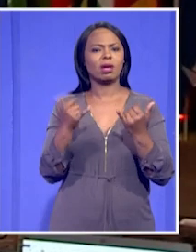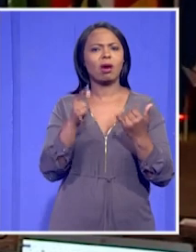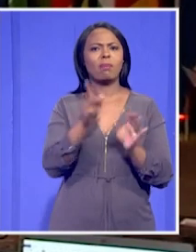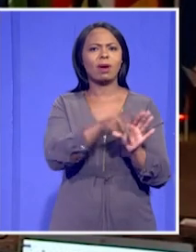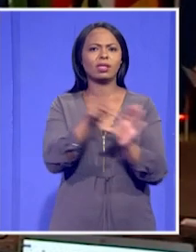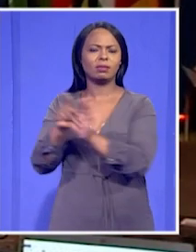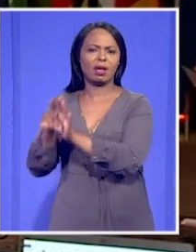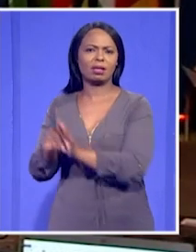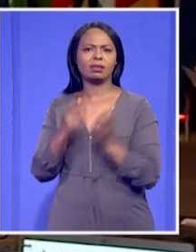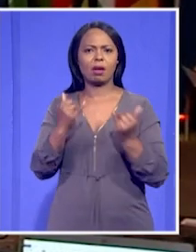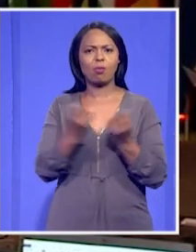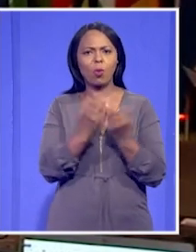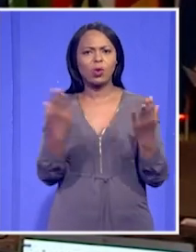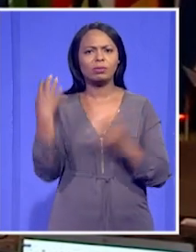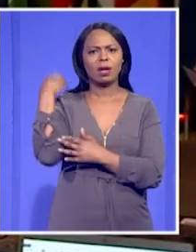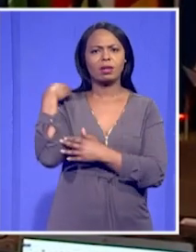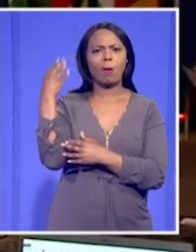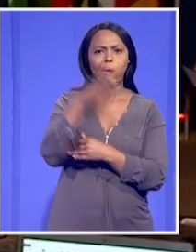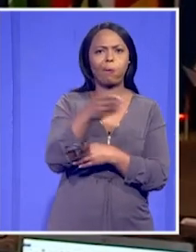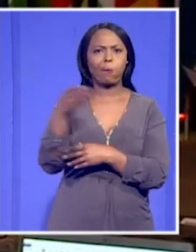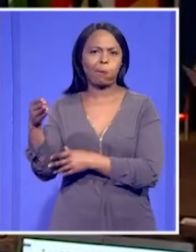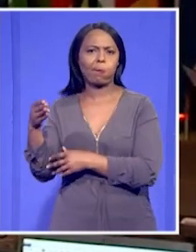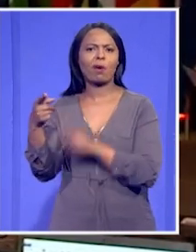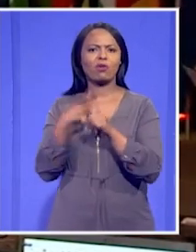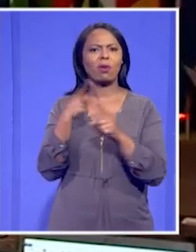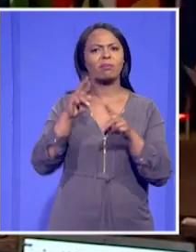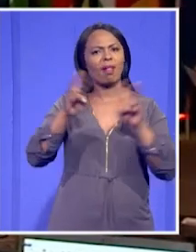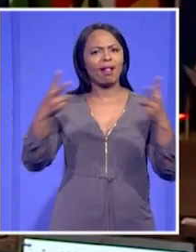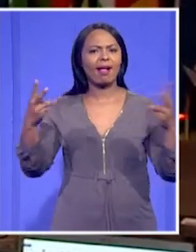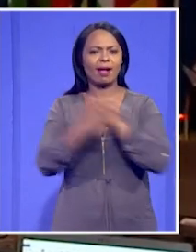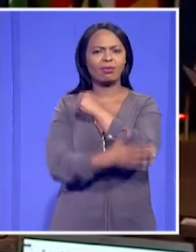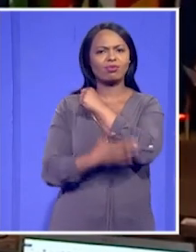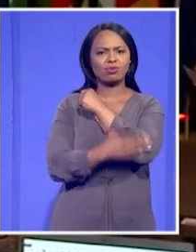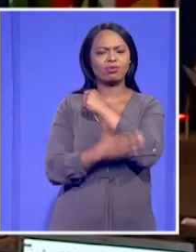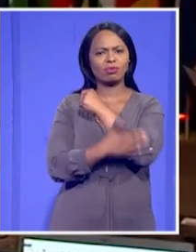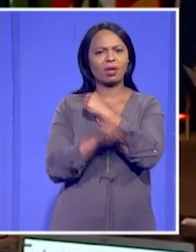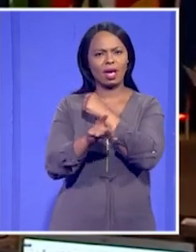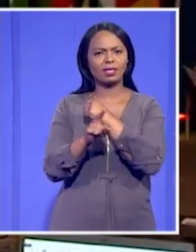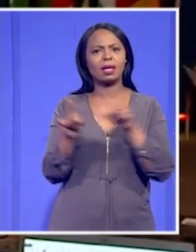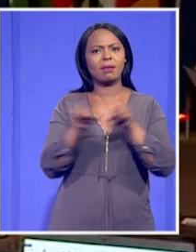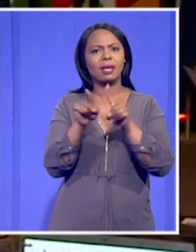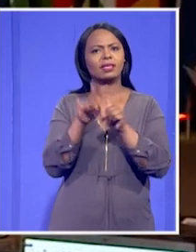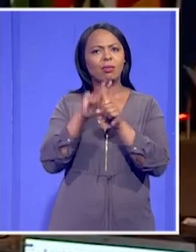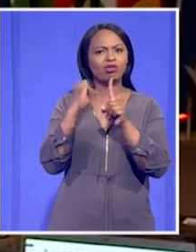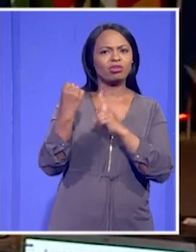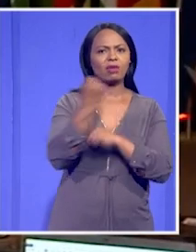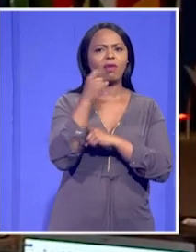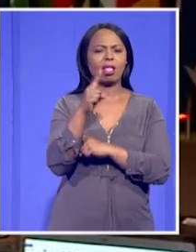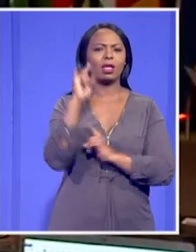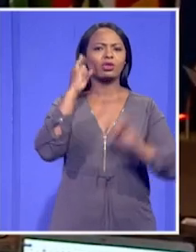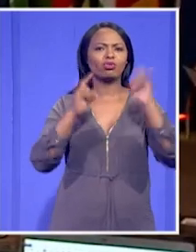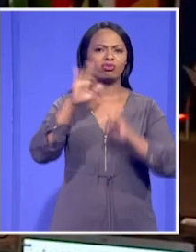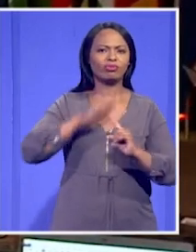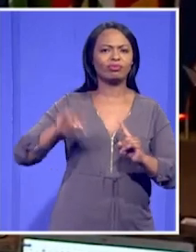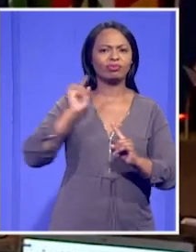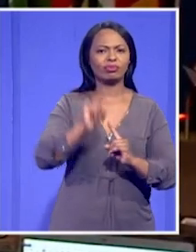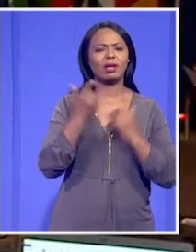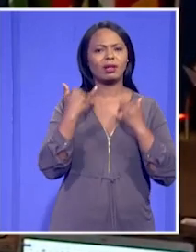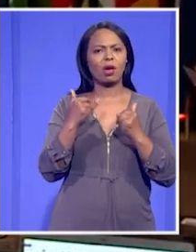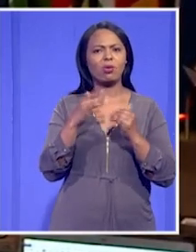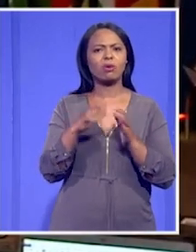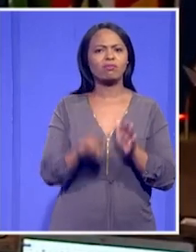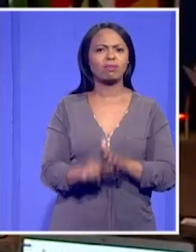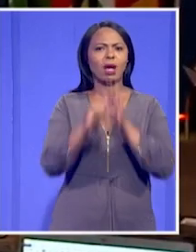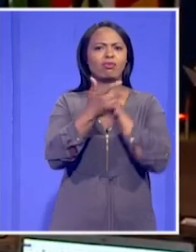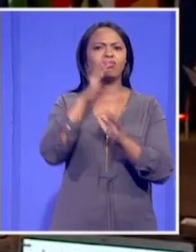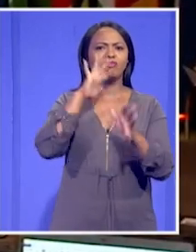participants, so many ministers from so many countries, but just also civil society as well, very central pillar into this regard.